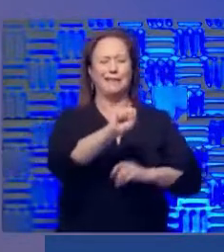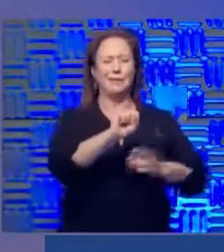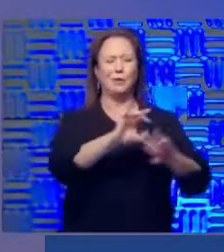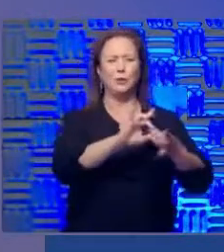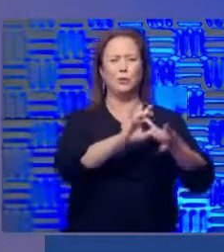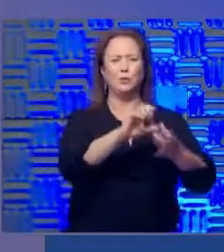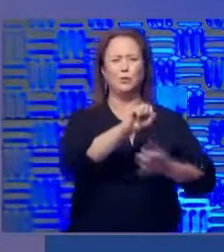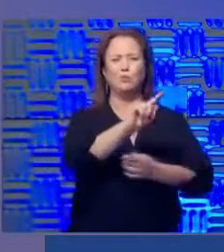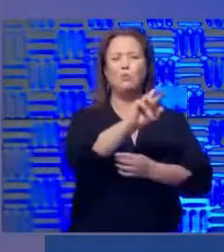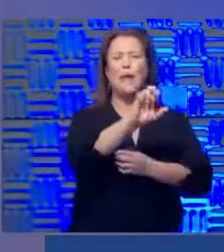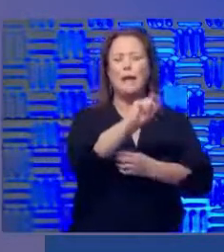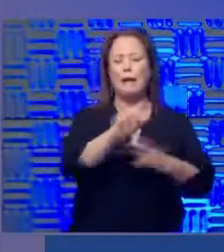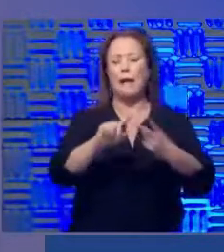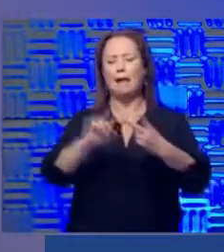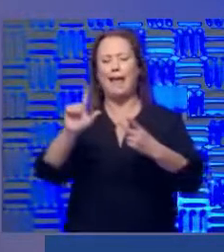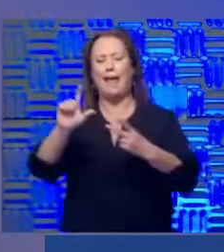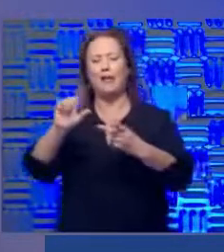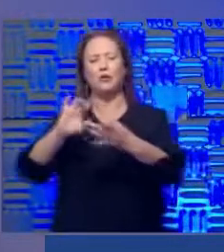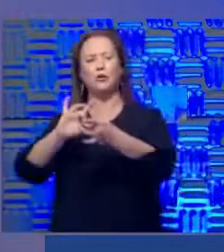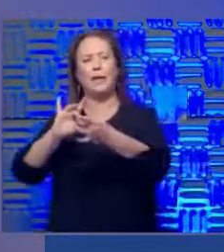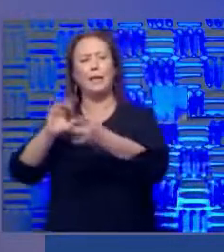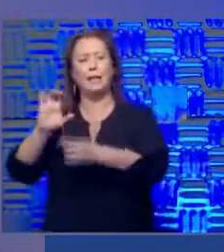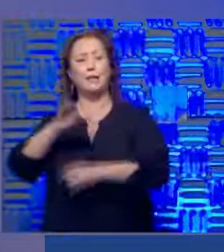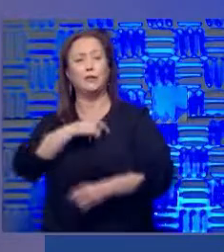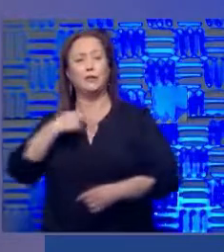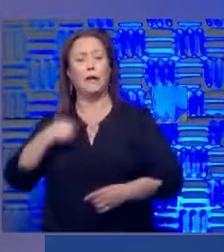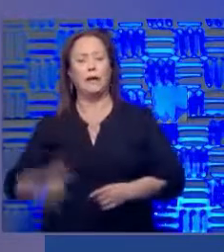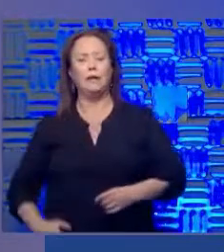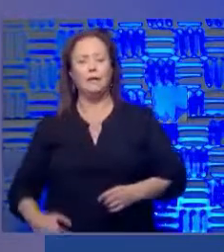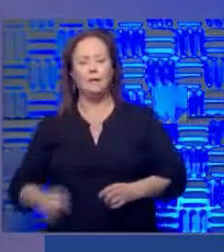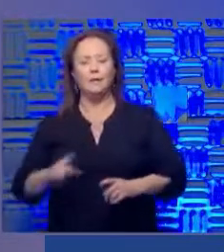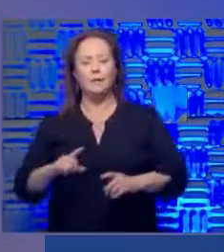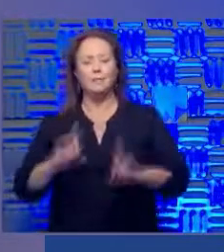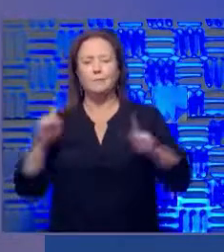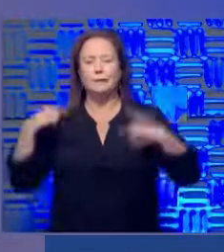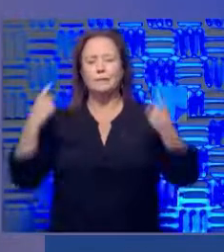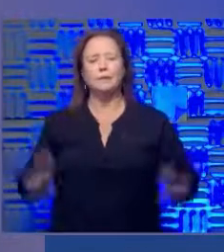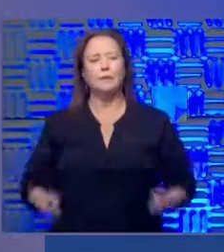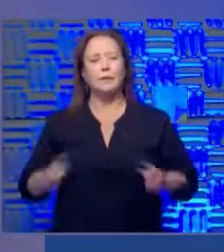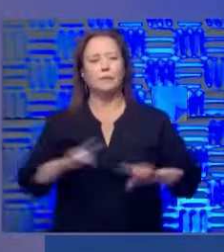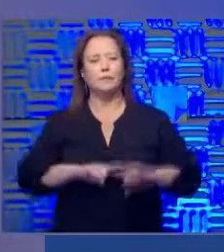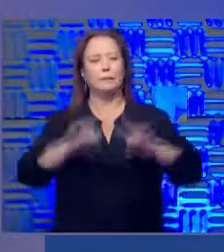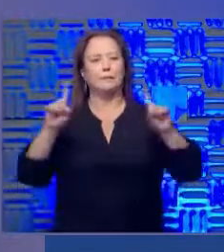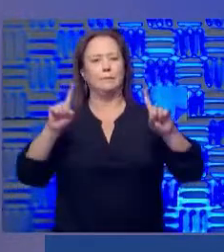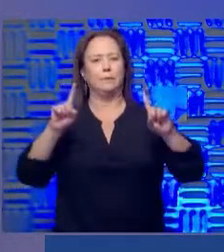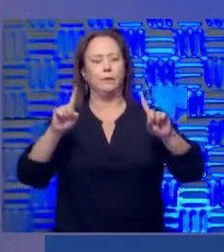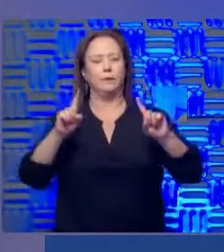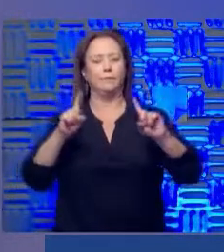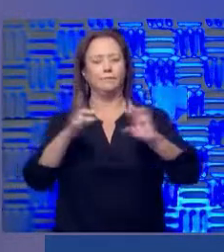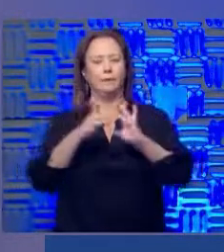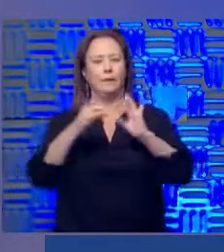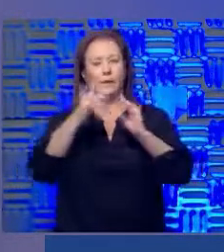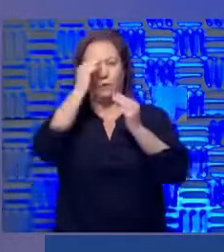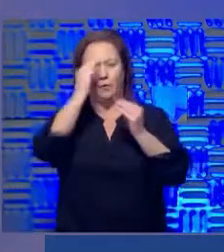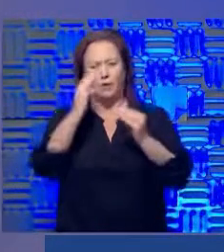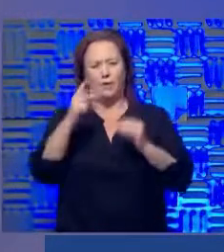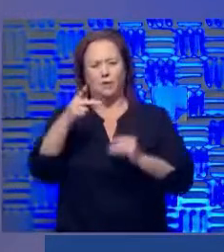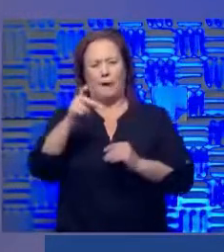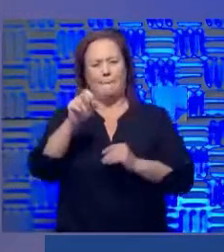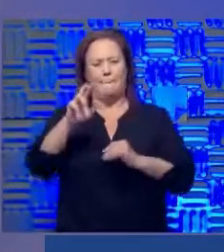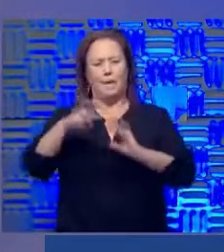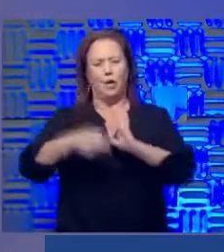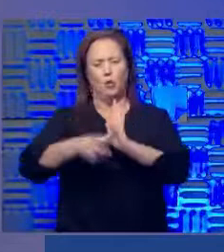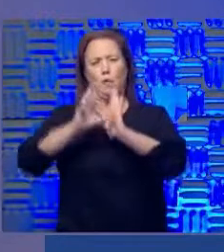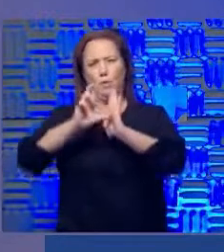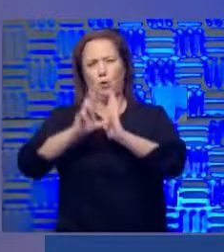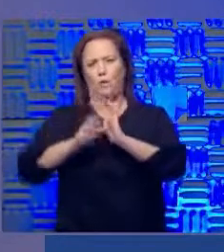in China. Since that time, different things have come about. There's been a recent non-peer review that's waiting for the peer